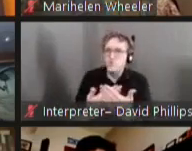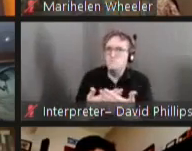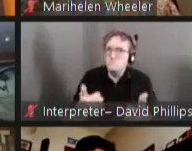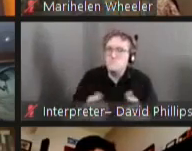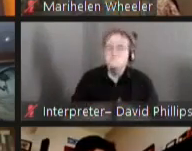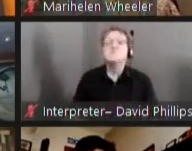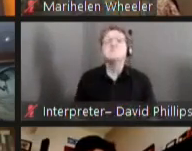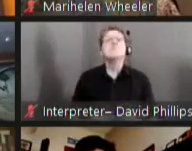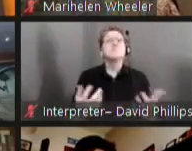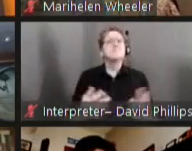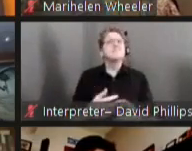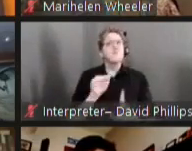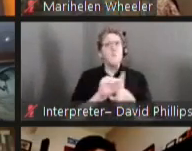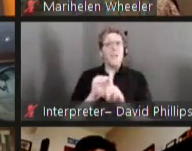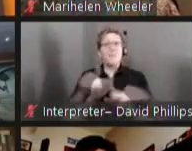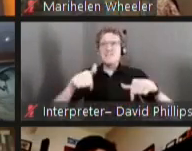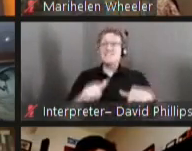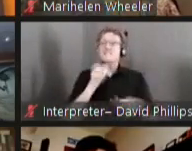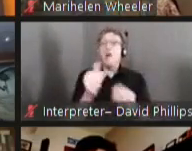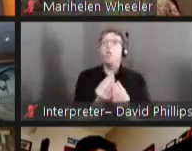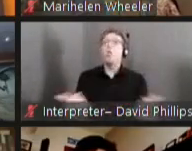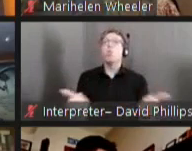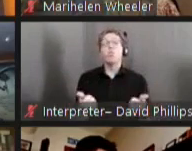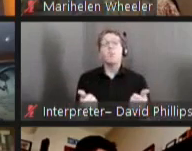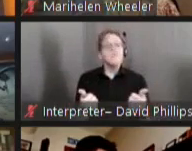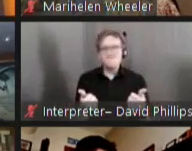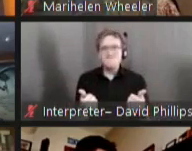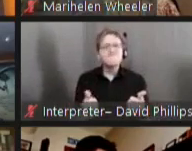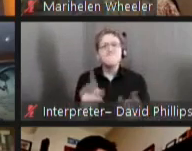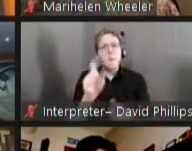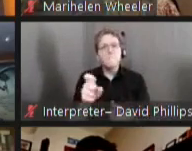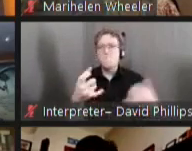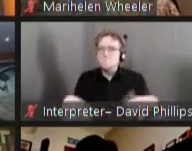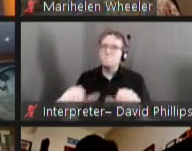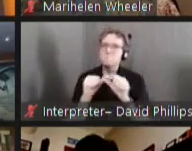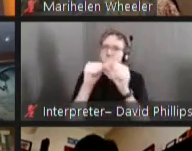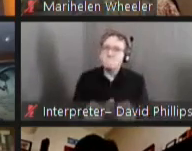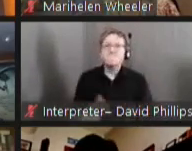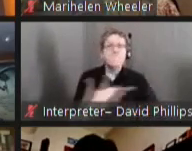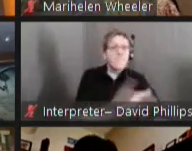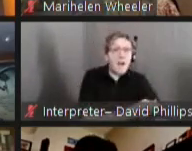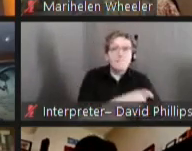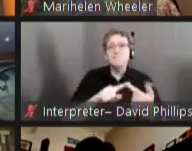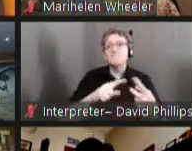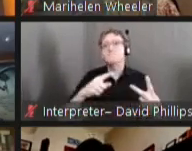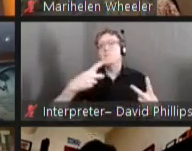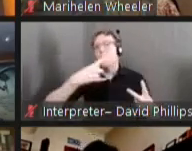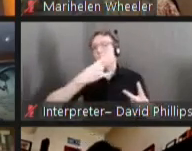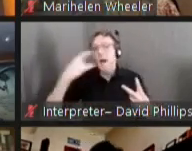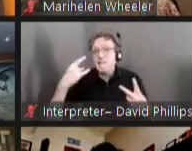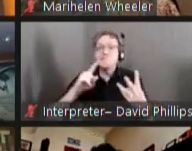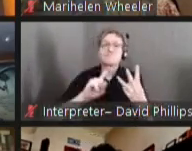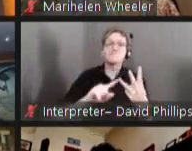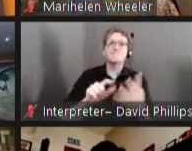going away anytime soon. Continue to do your standard public health practices, get vaccinated, wear a mask, wash your hands,